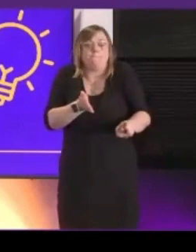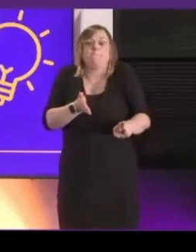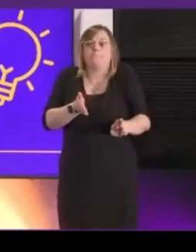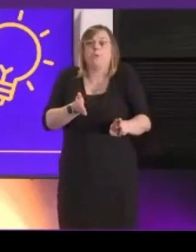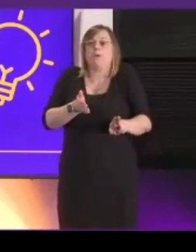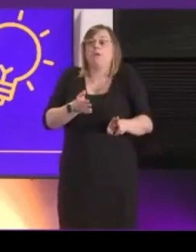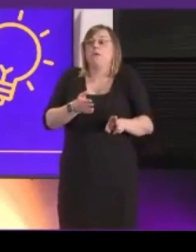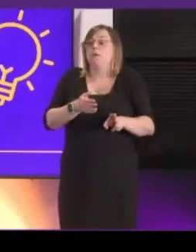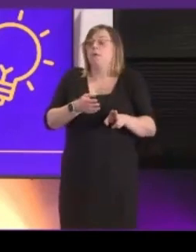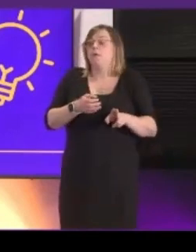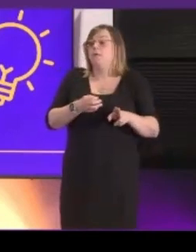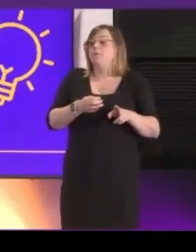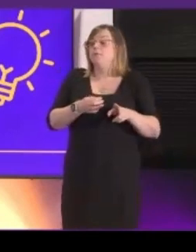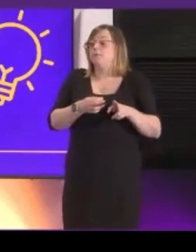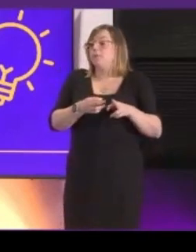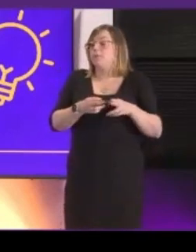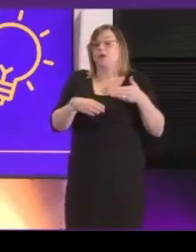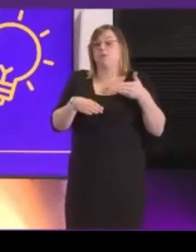performance